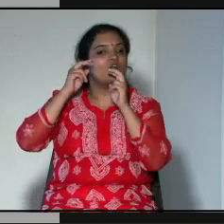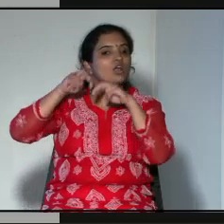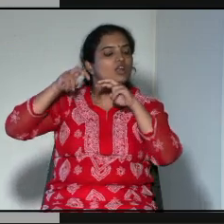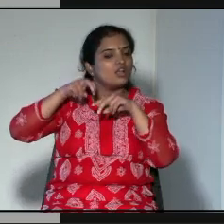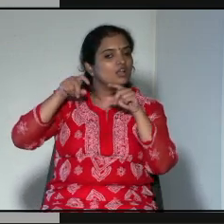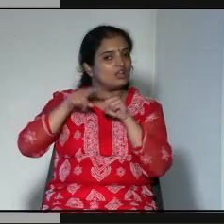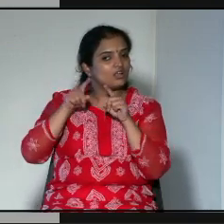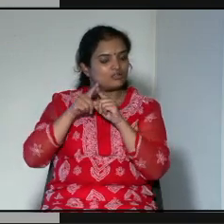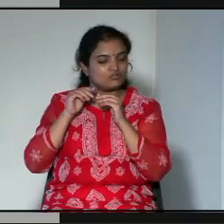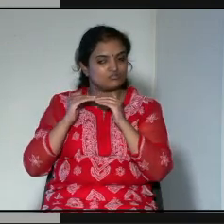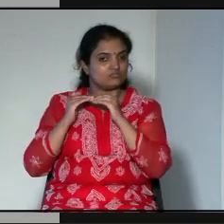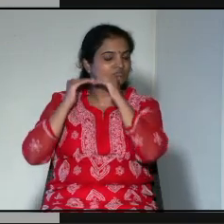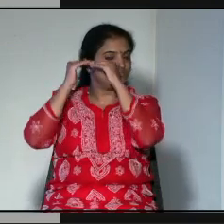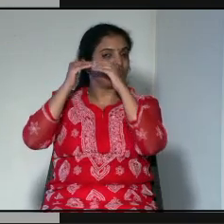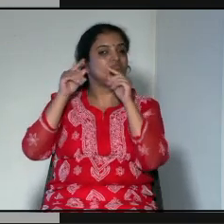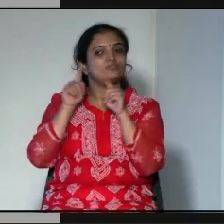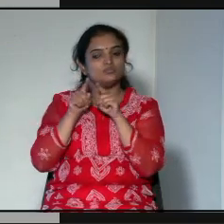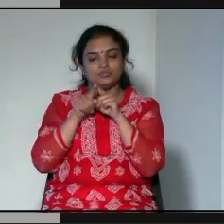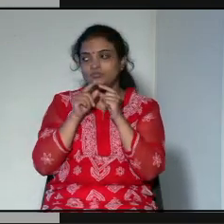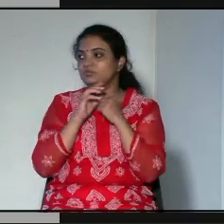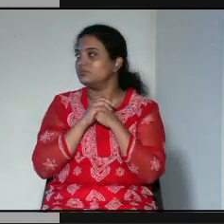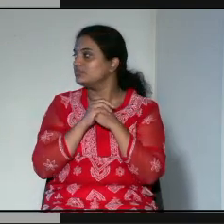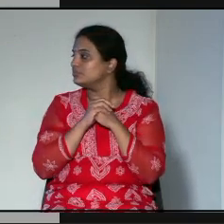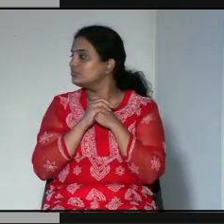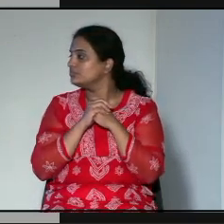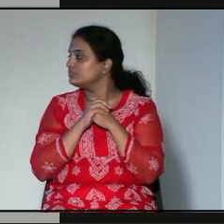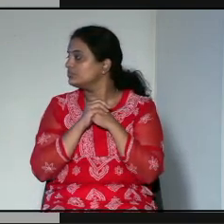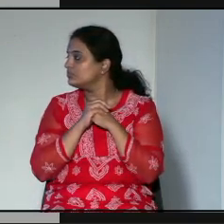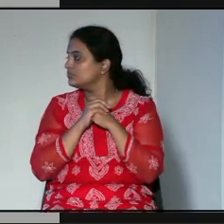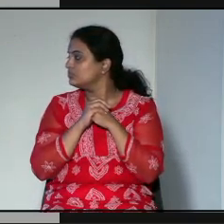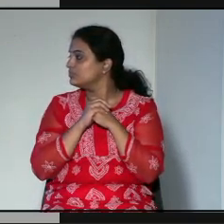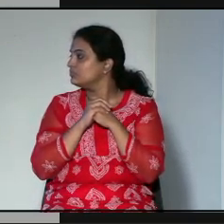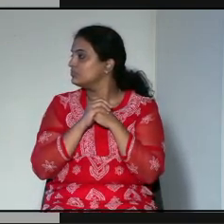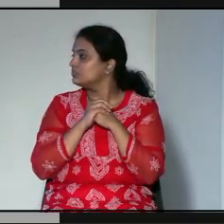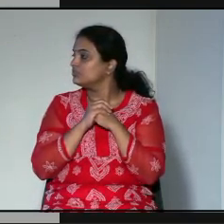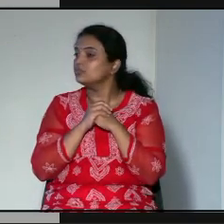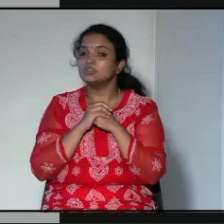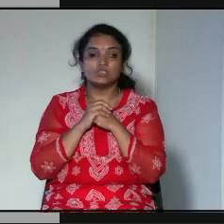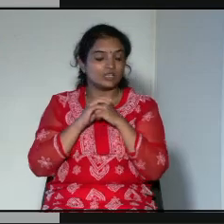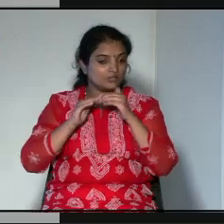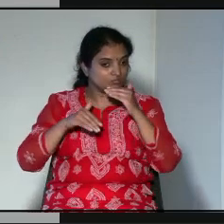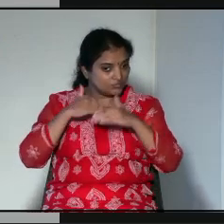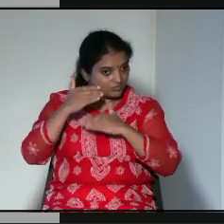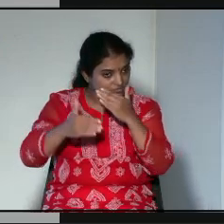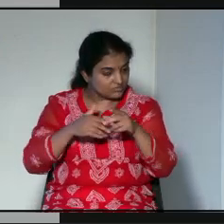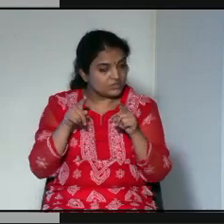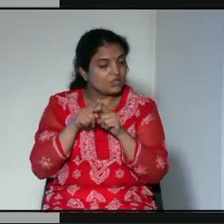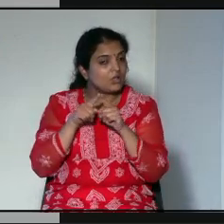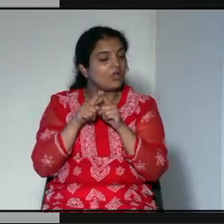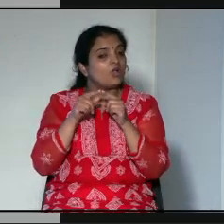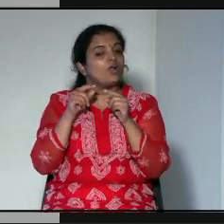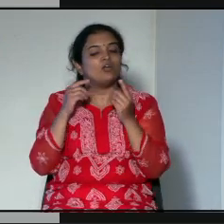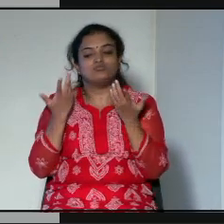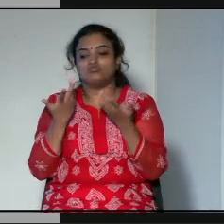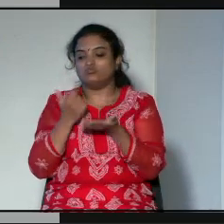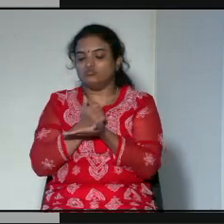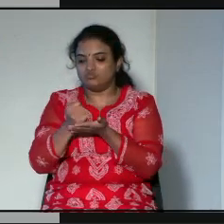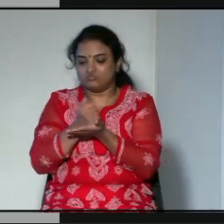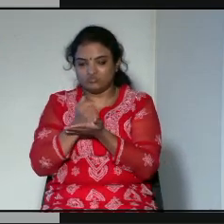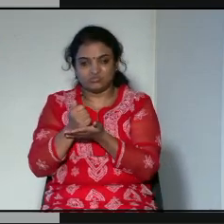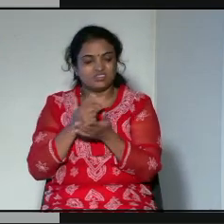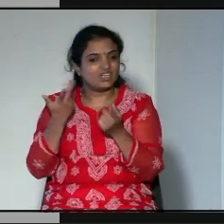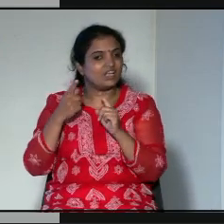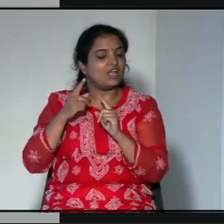a senior fellowship of the Anthropological Survey of India. By then, she had garnered months of training with traditional